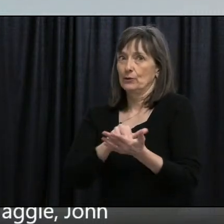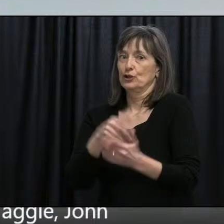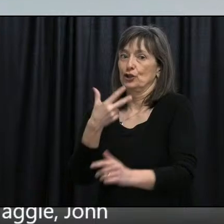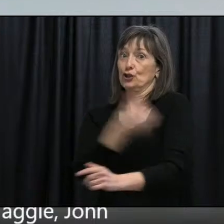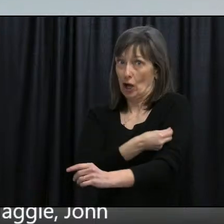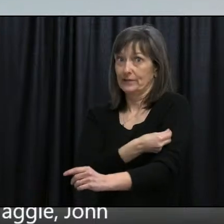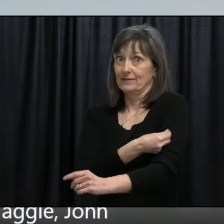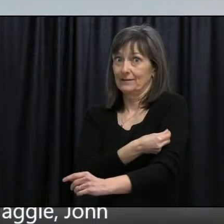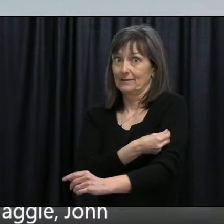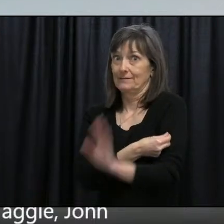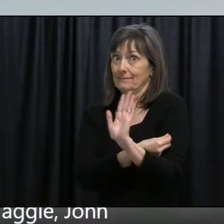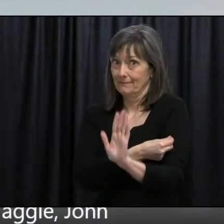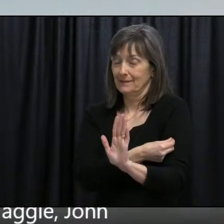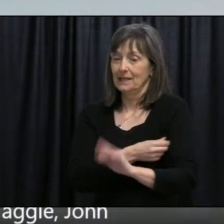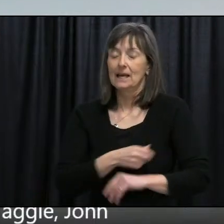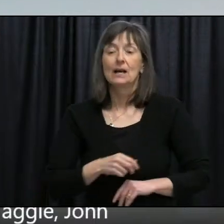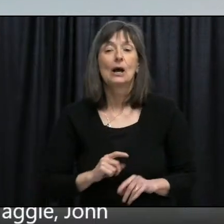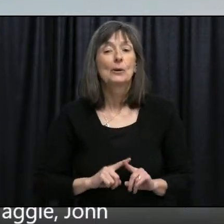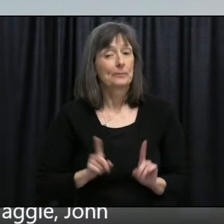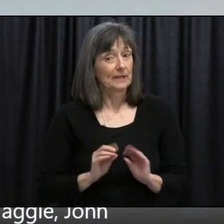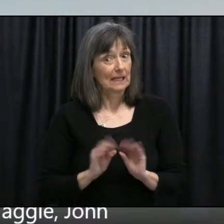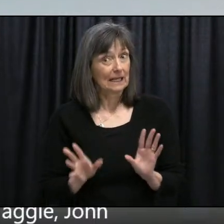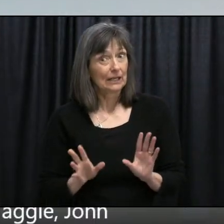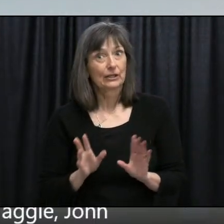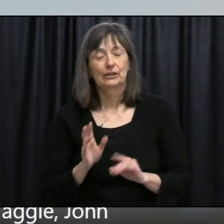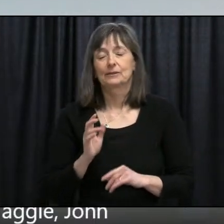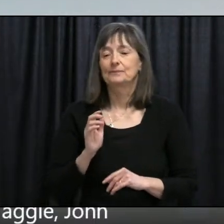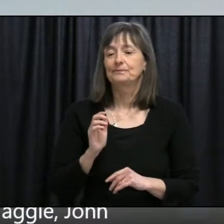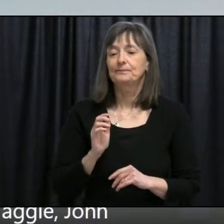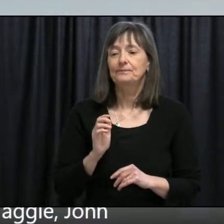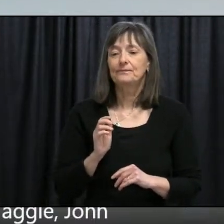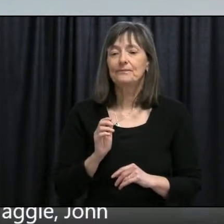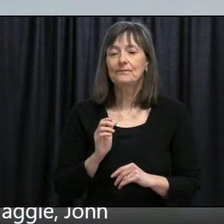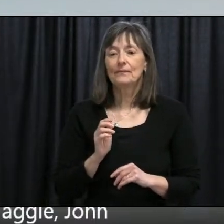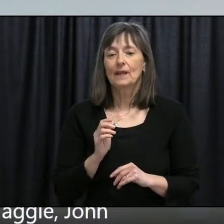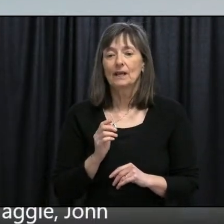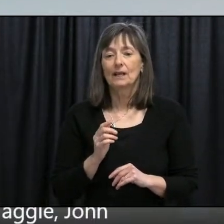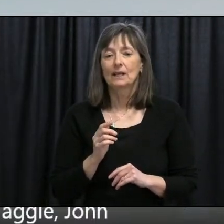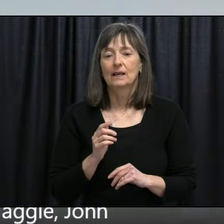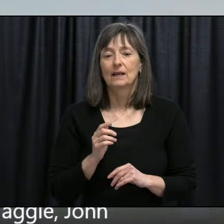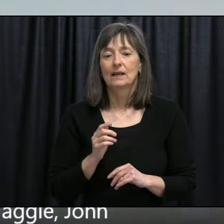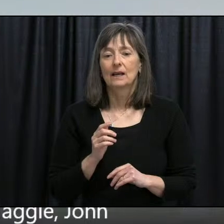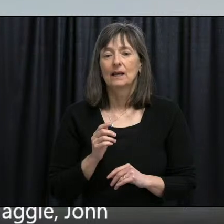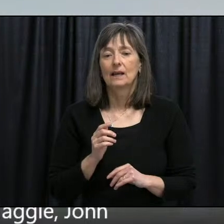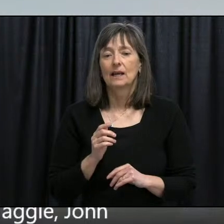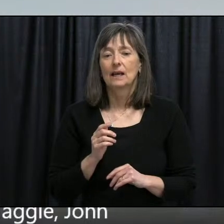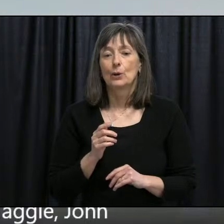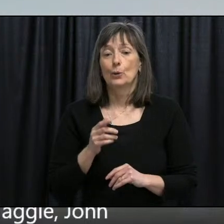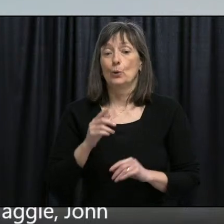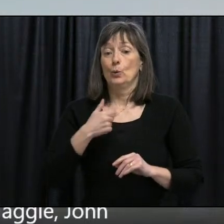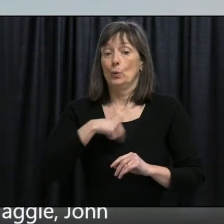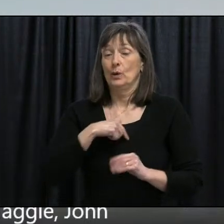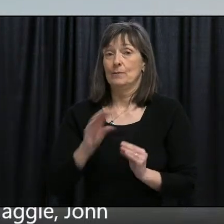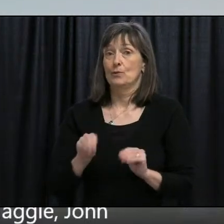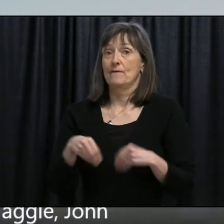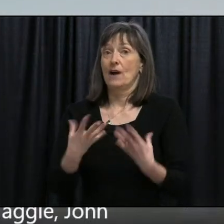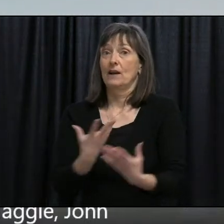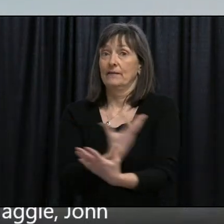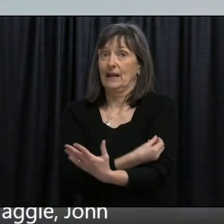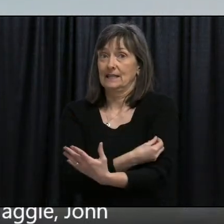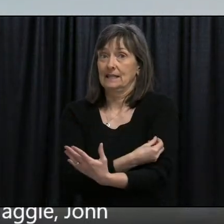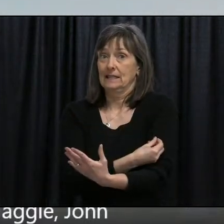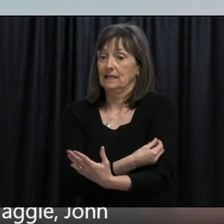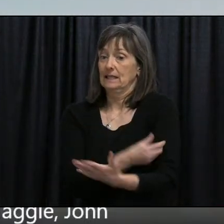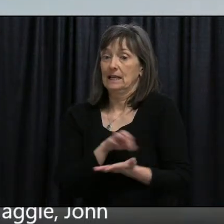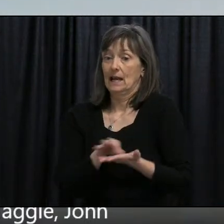limiting factor here isn't the process. The limiting factor here is the delivery of vaccine. The reason we can